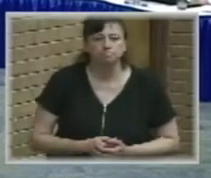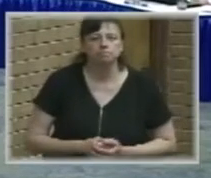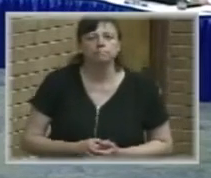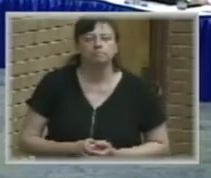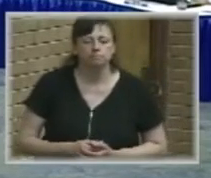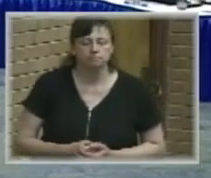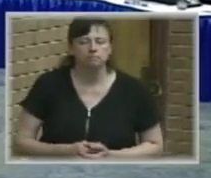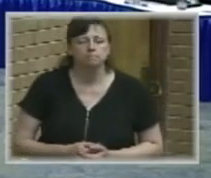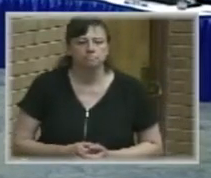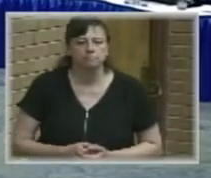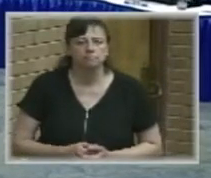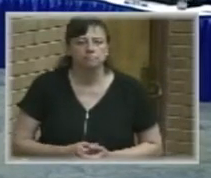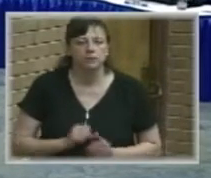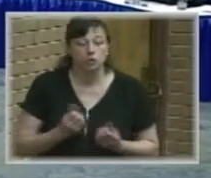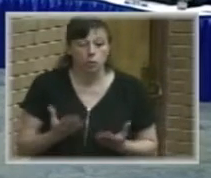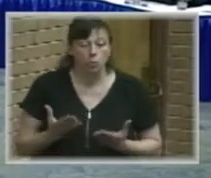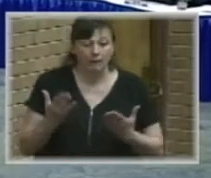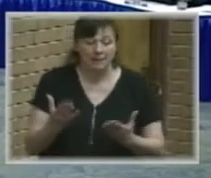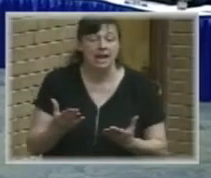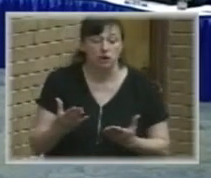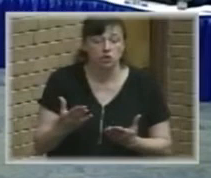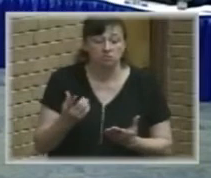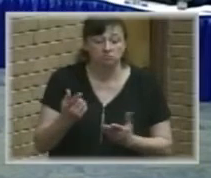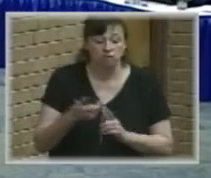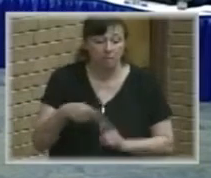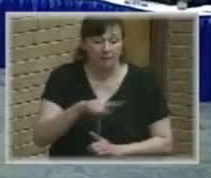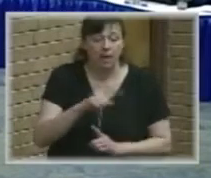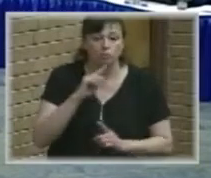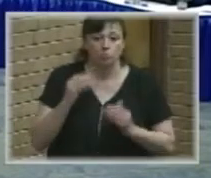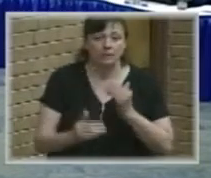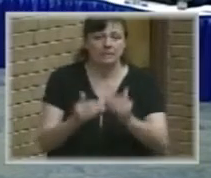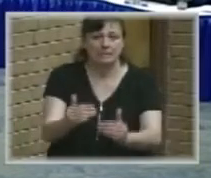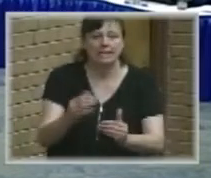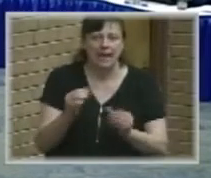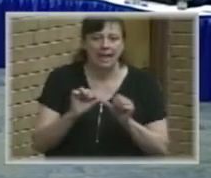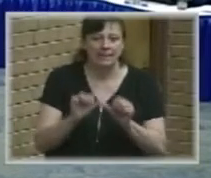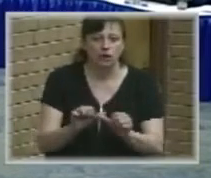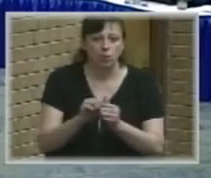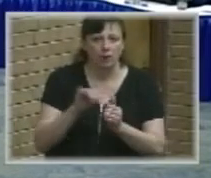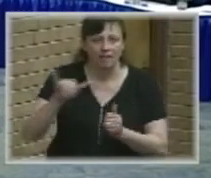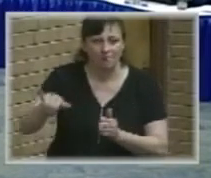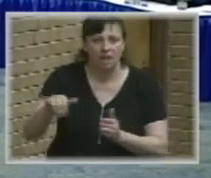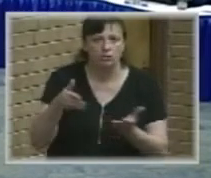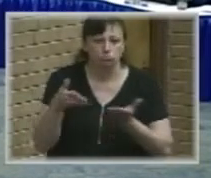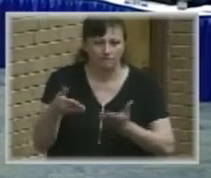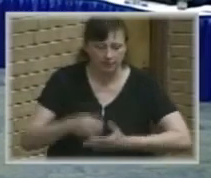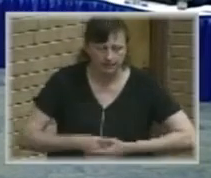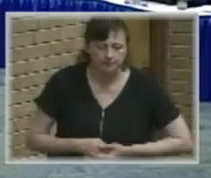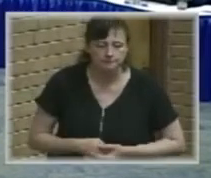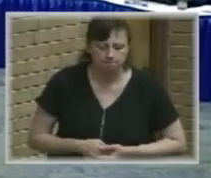so it was the recommendation to proceed and continue with this vendor.